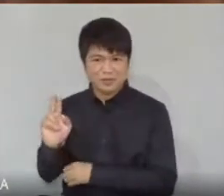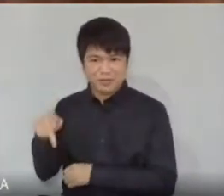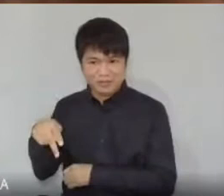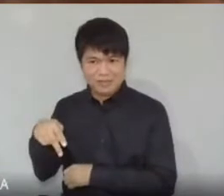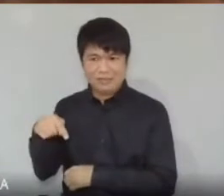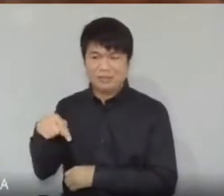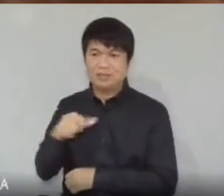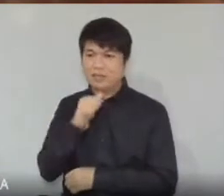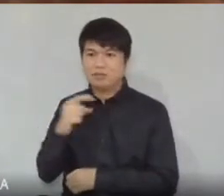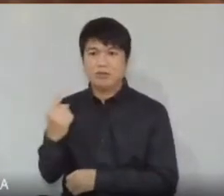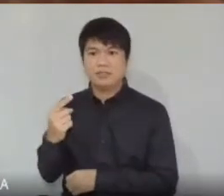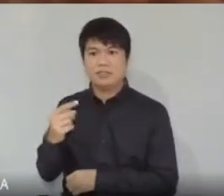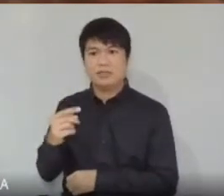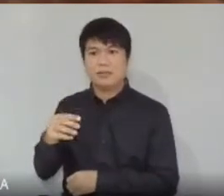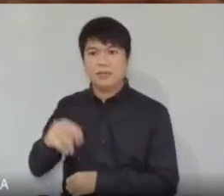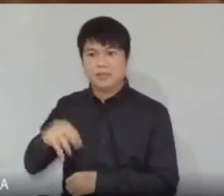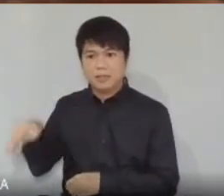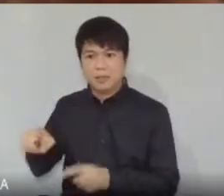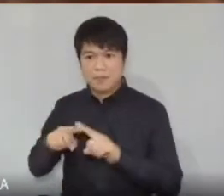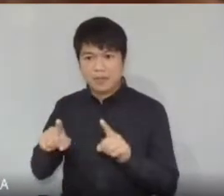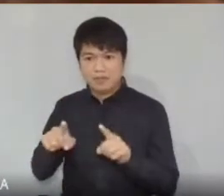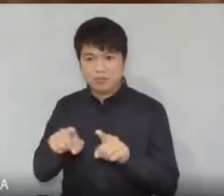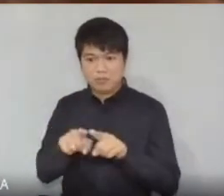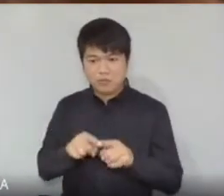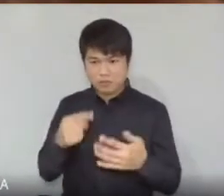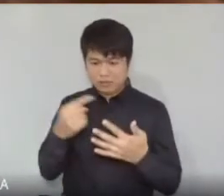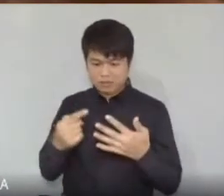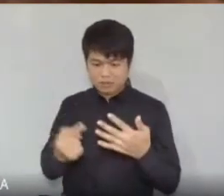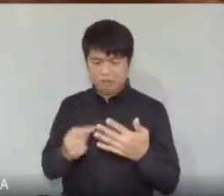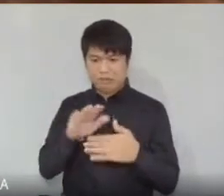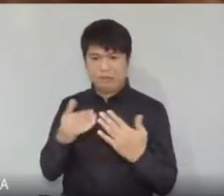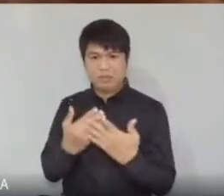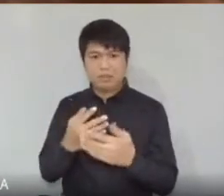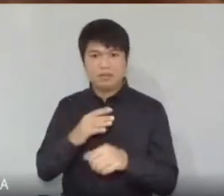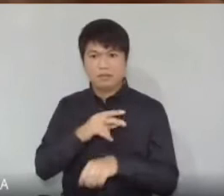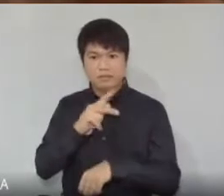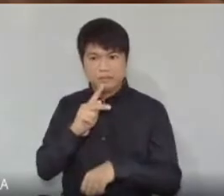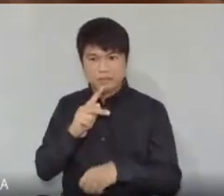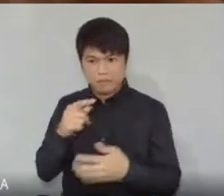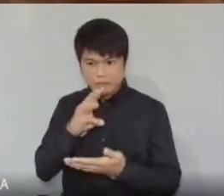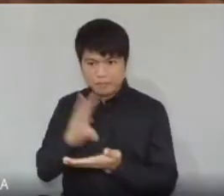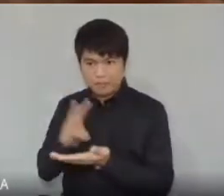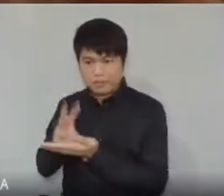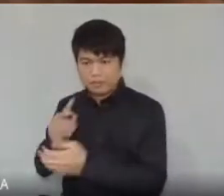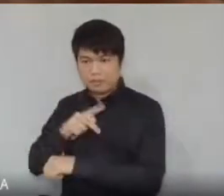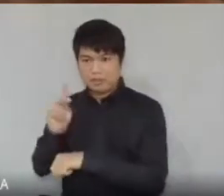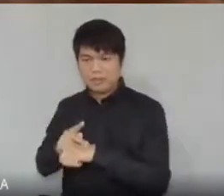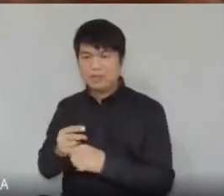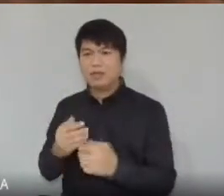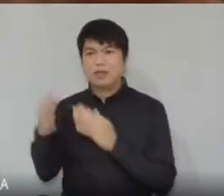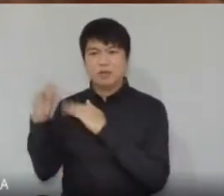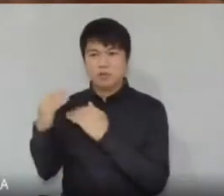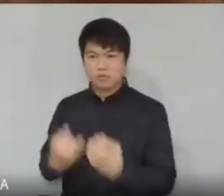in many of these things. And this COVID, we also want to thank Dr. Eva, because she's been working to